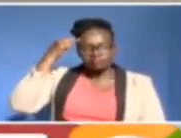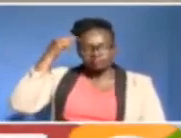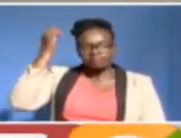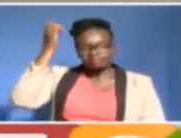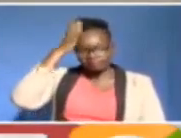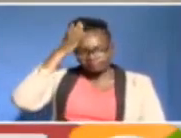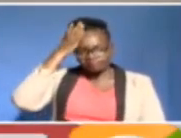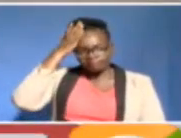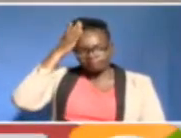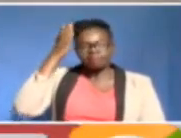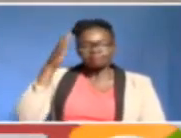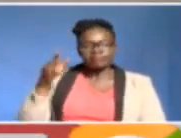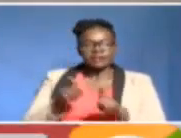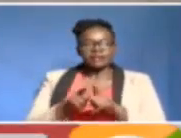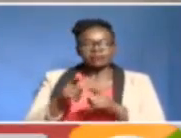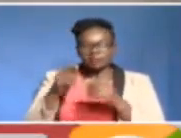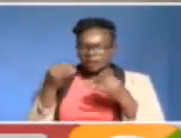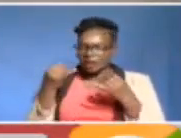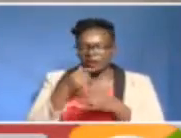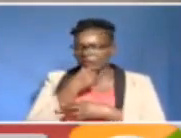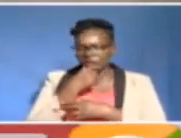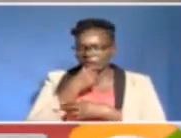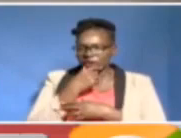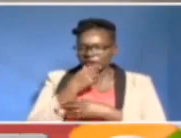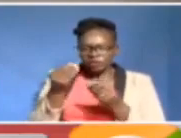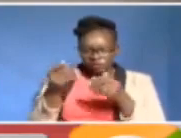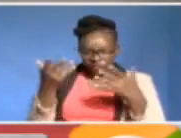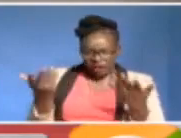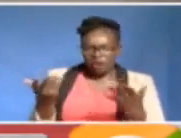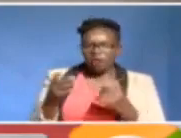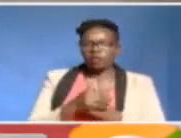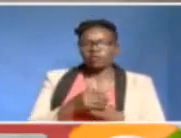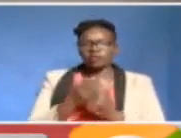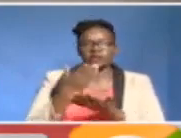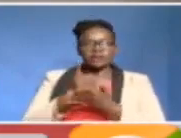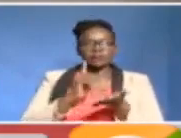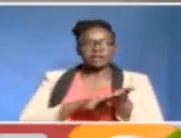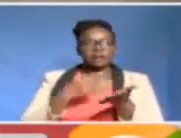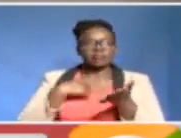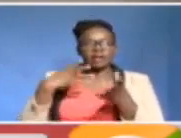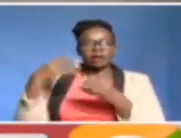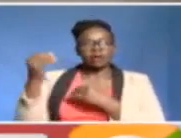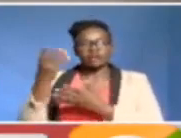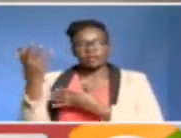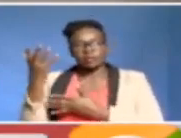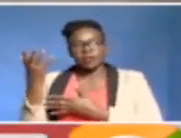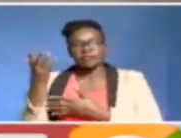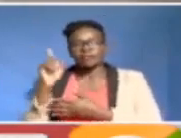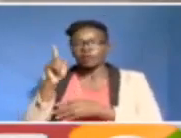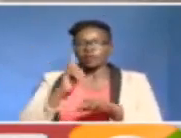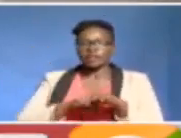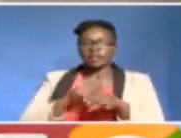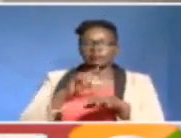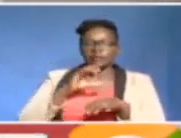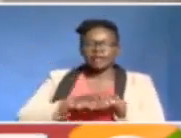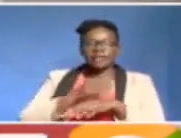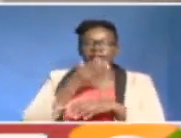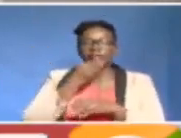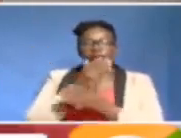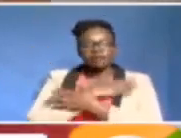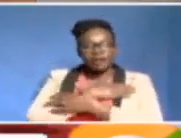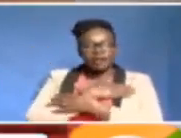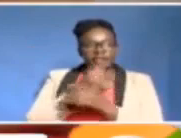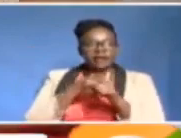this? How do I make Bridget big? Because sometimes you go somewhere. I once got a boyfriend, and my boyfriend was